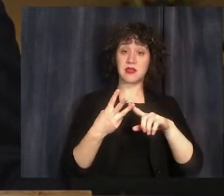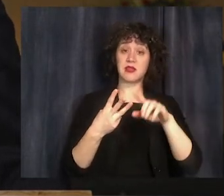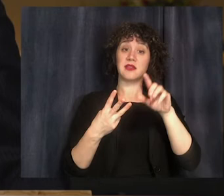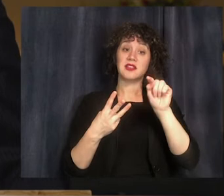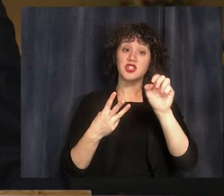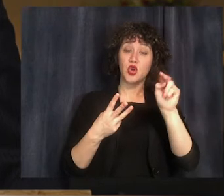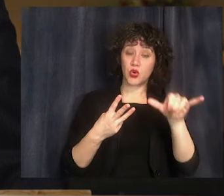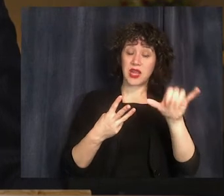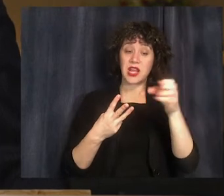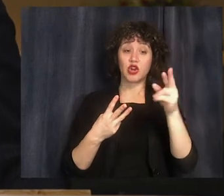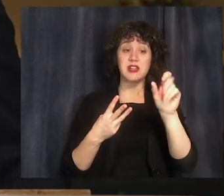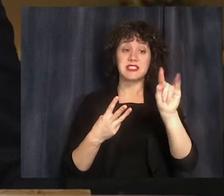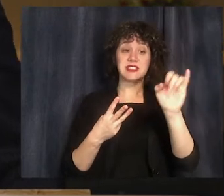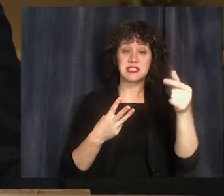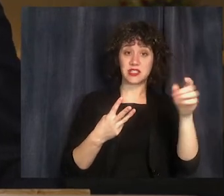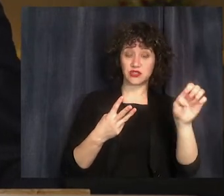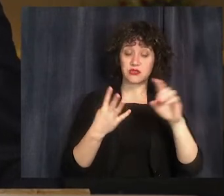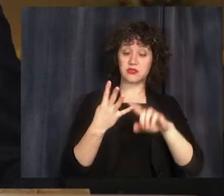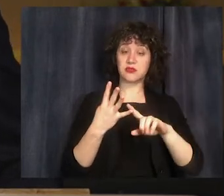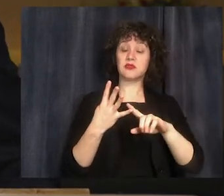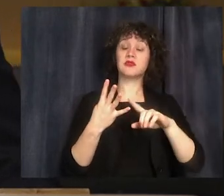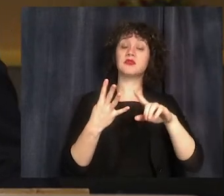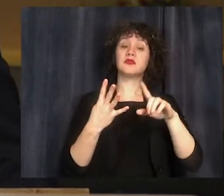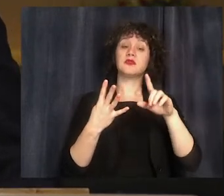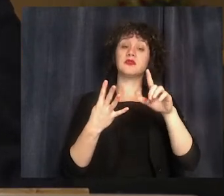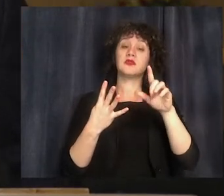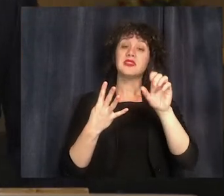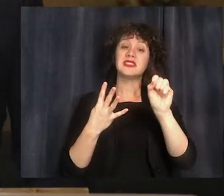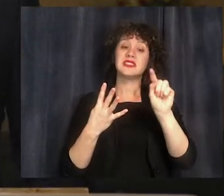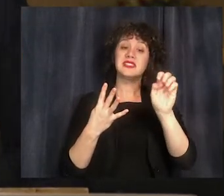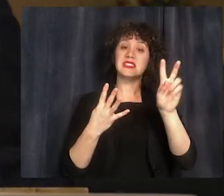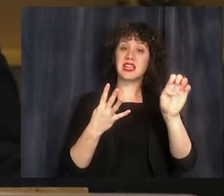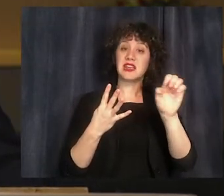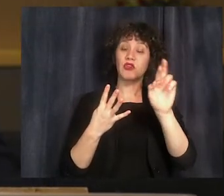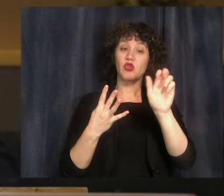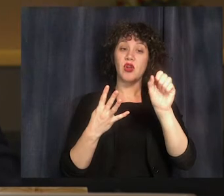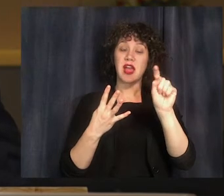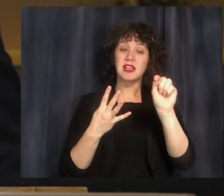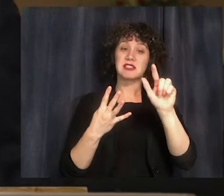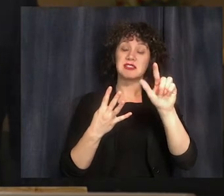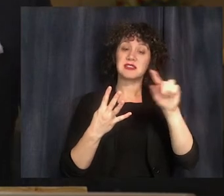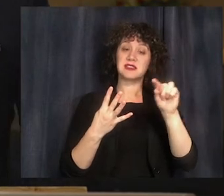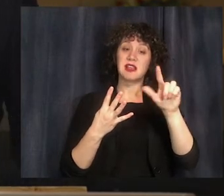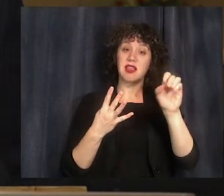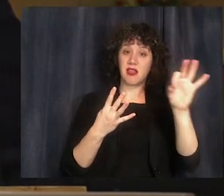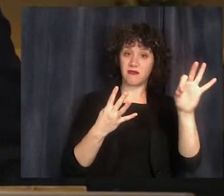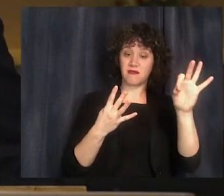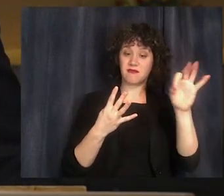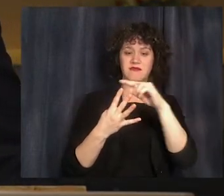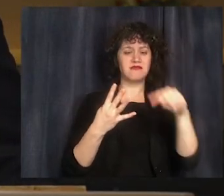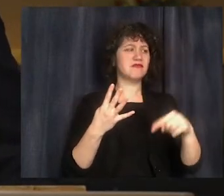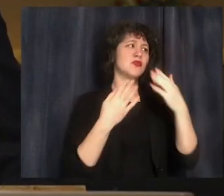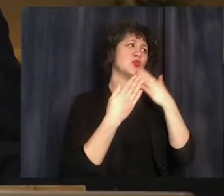Tony Christich, and also leaving us this year from our resource department, Mr. Steve Ratzloff. We so appreciate